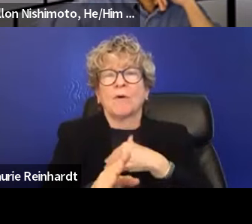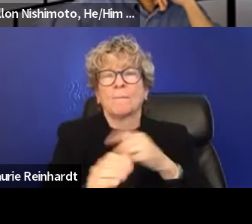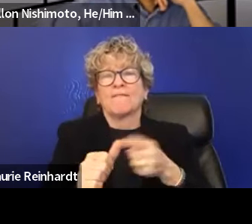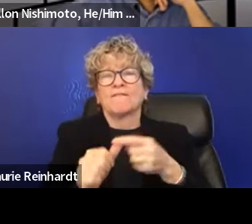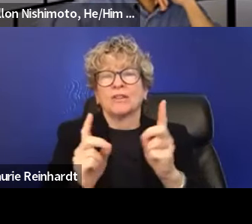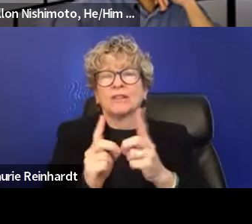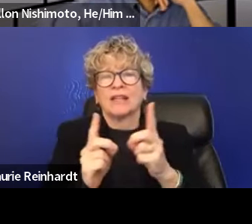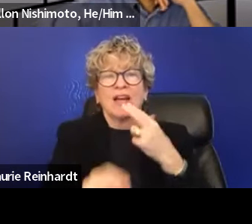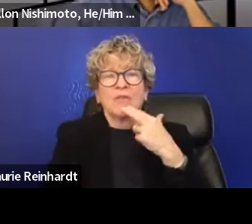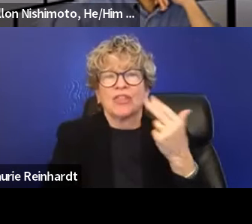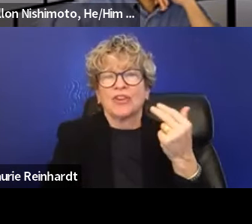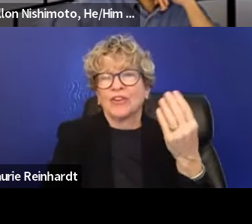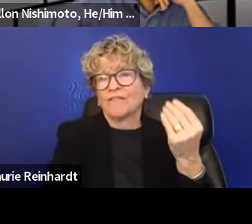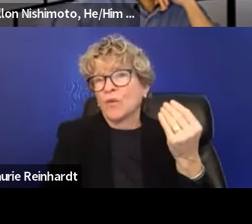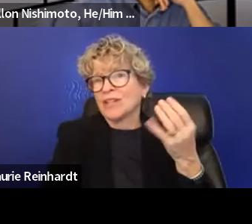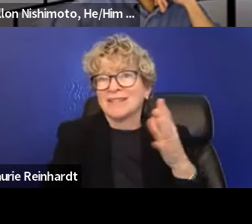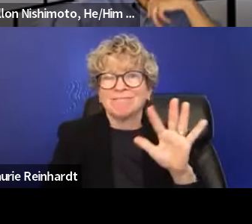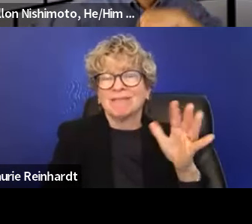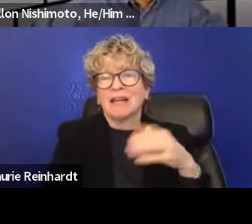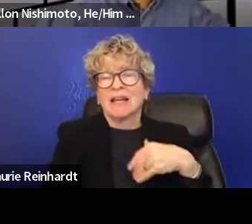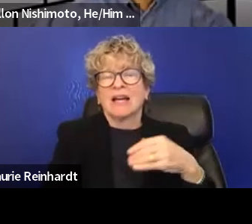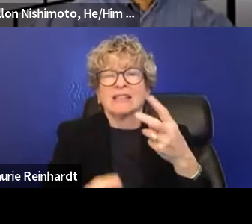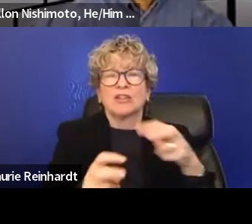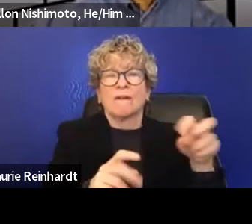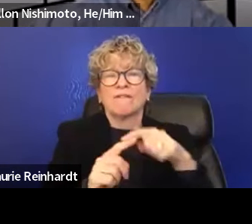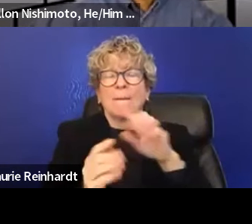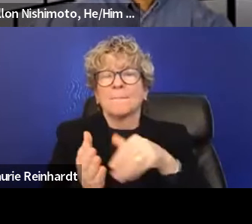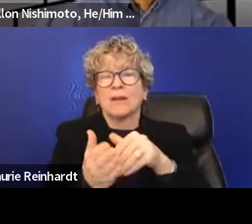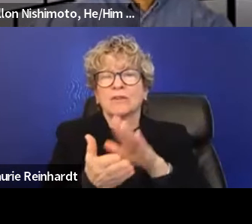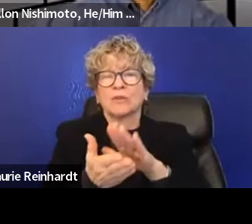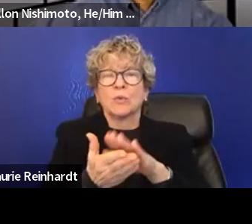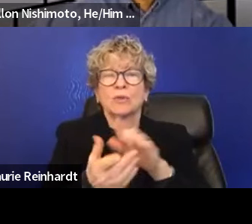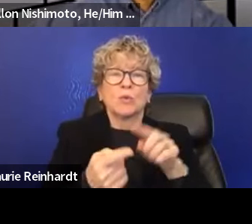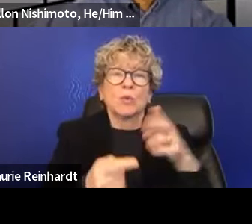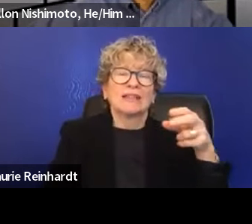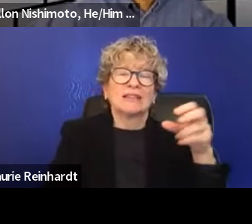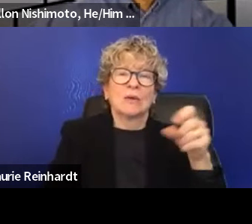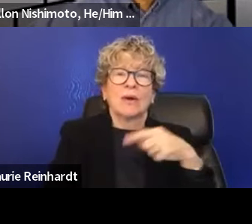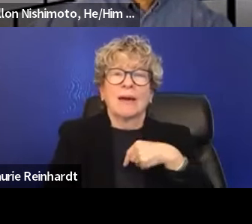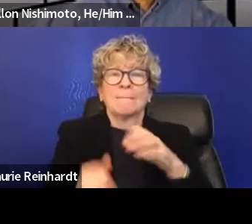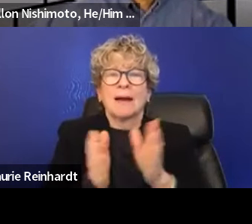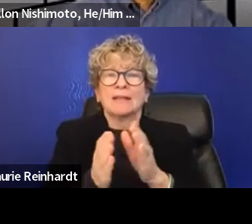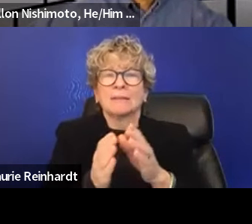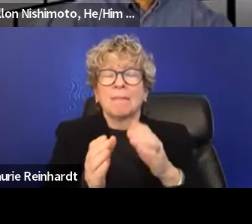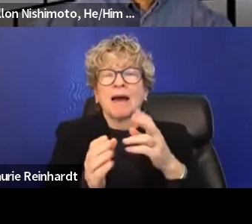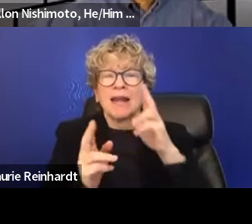I was 13, 14 as I transitioned from middle school to high school, and my tiny honors classes with individualized